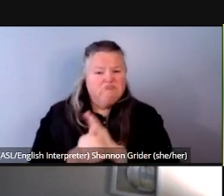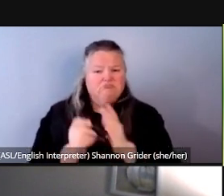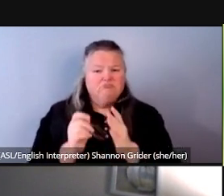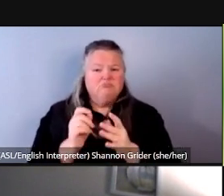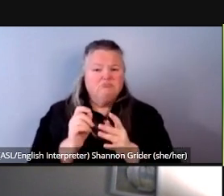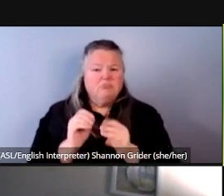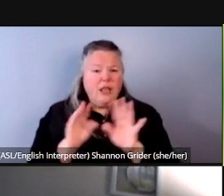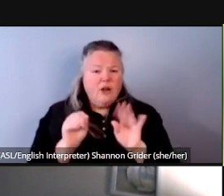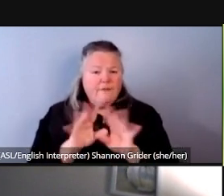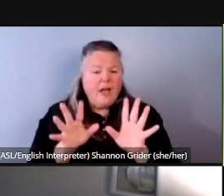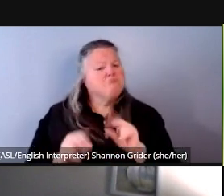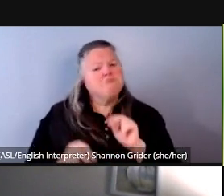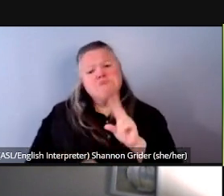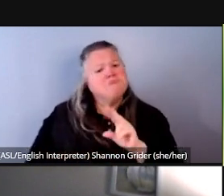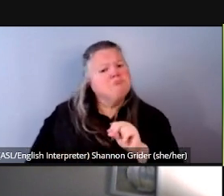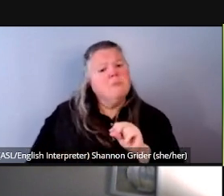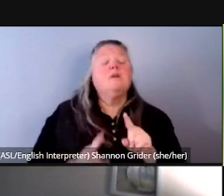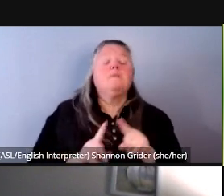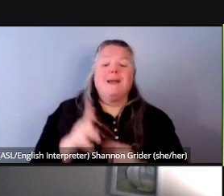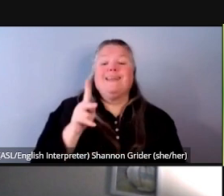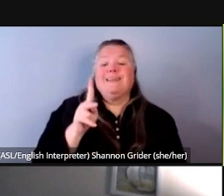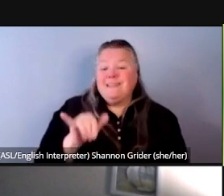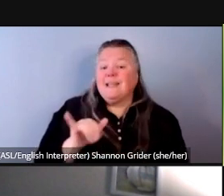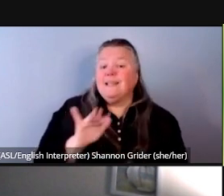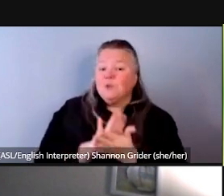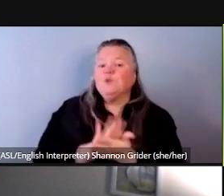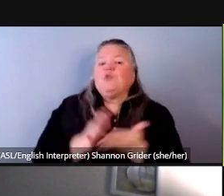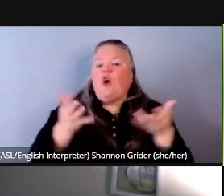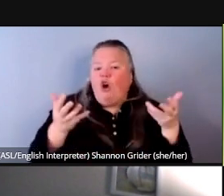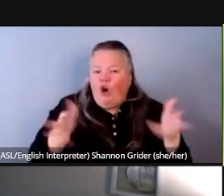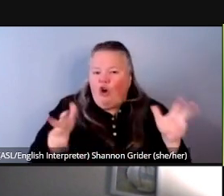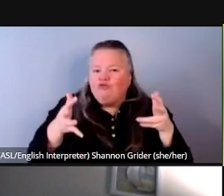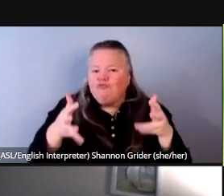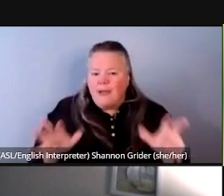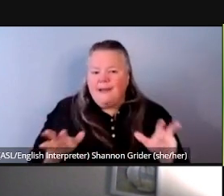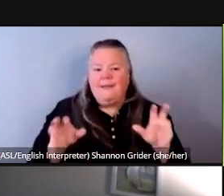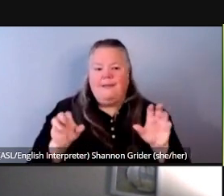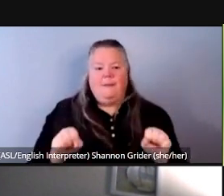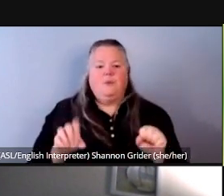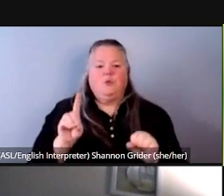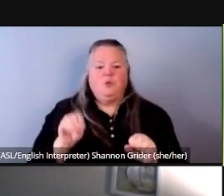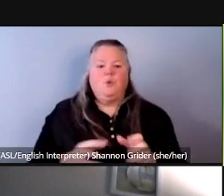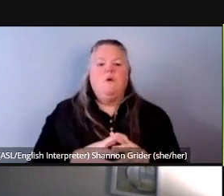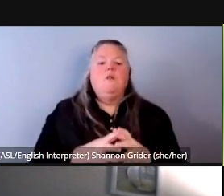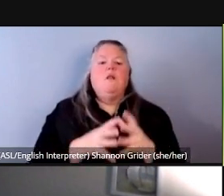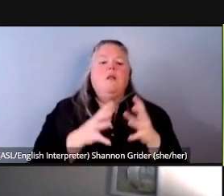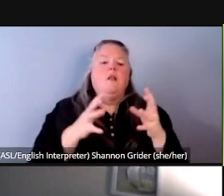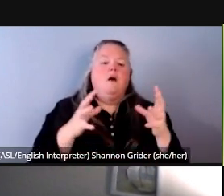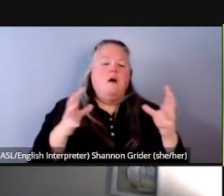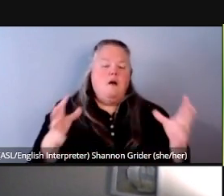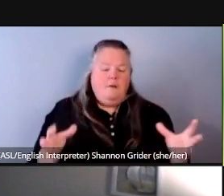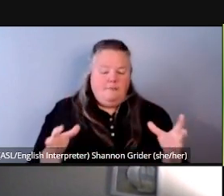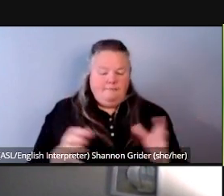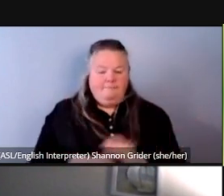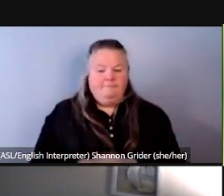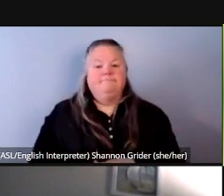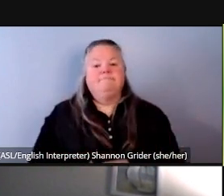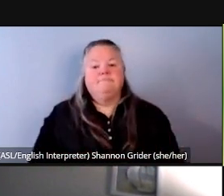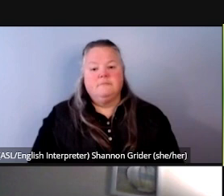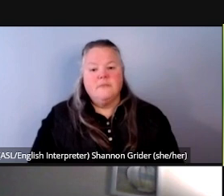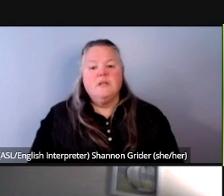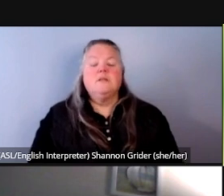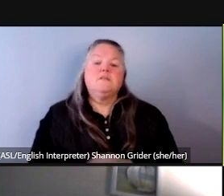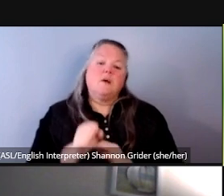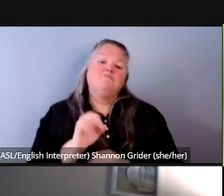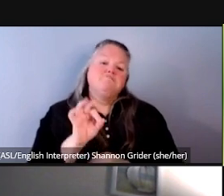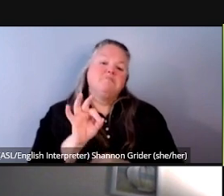tremendous amount that Kentucky schools and districts, I think we found, can really do under what's already out there. So really, really